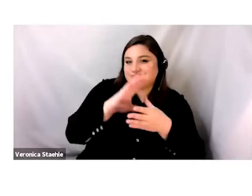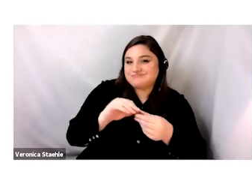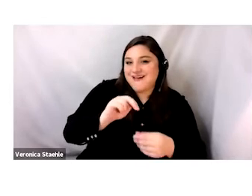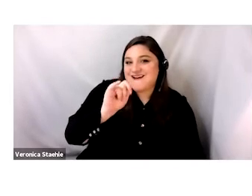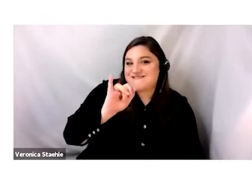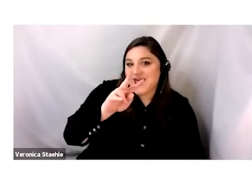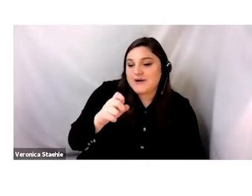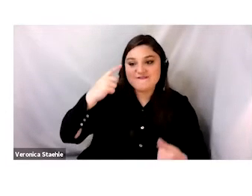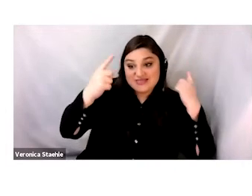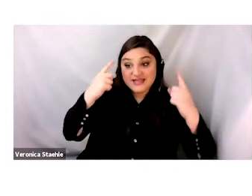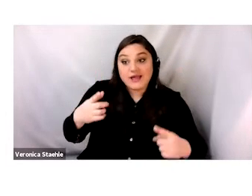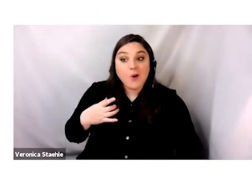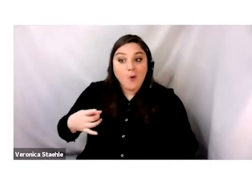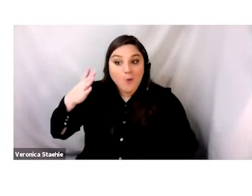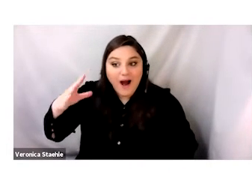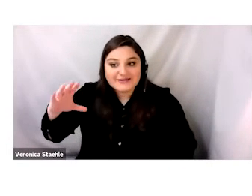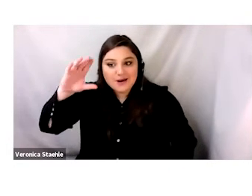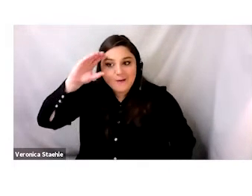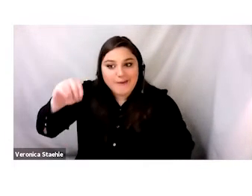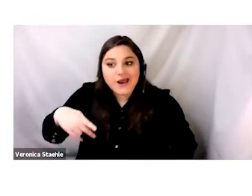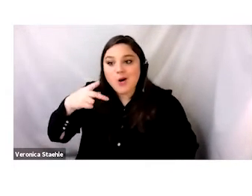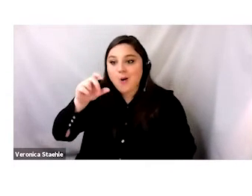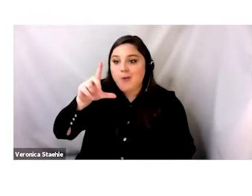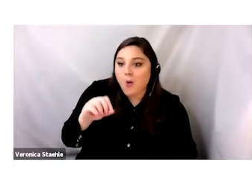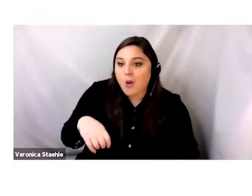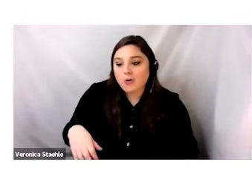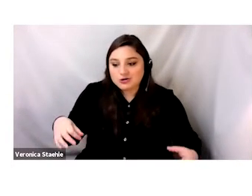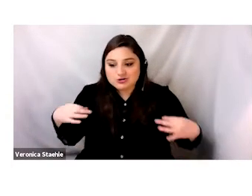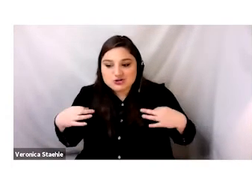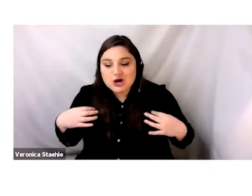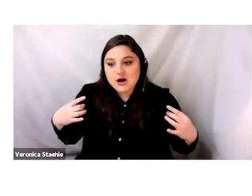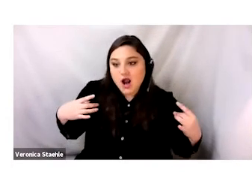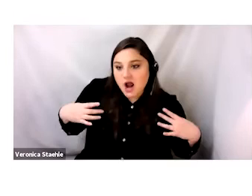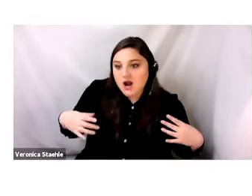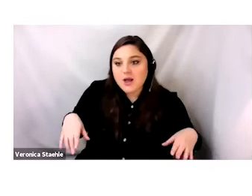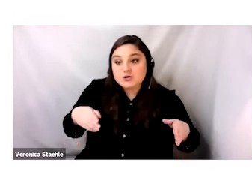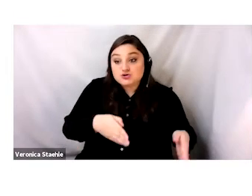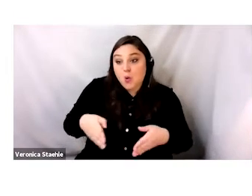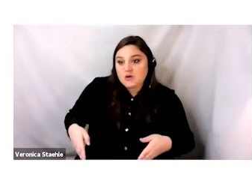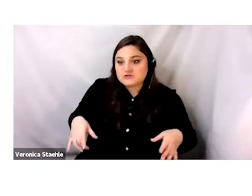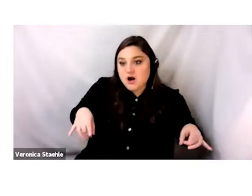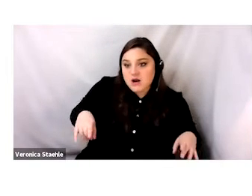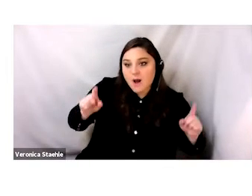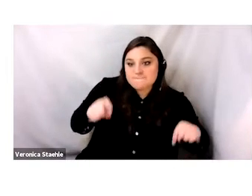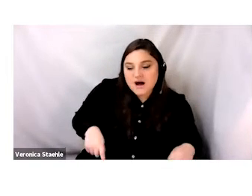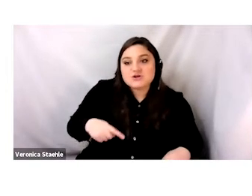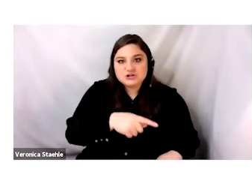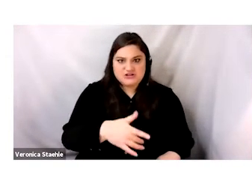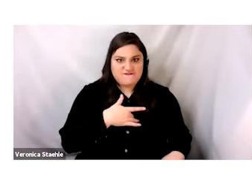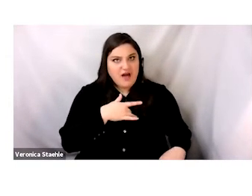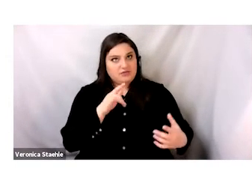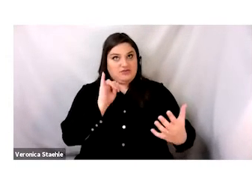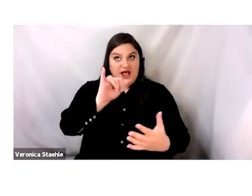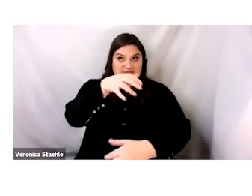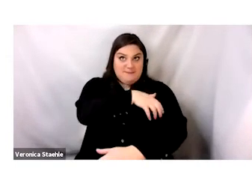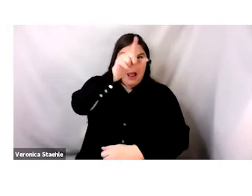men, polo shirts, etc., were CEOs. And that's how she needed to actually dress her son. That's one, for that